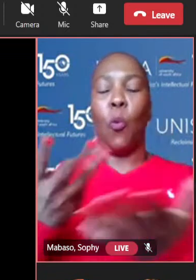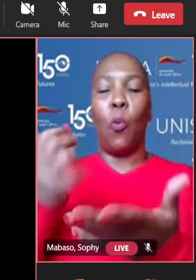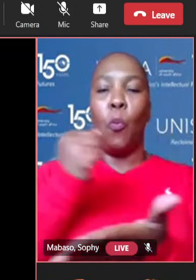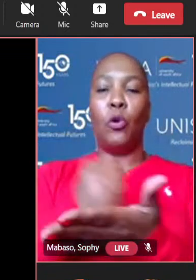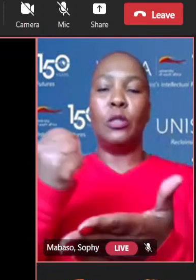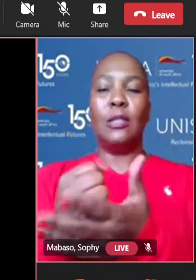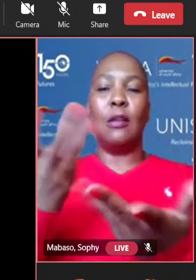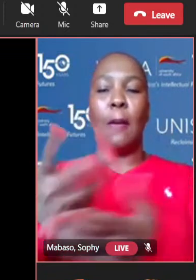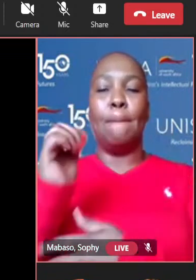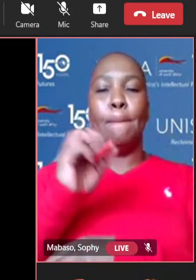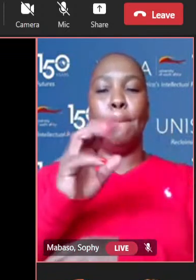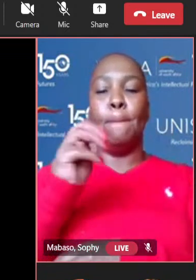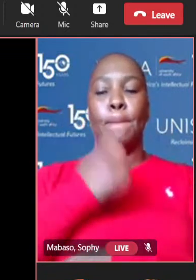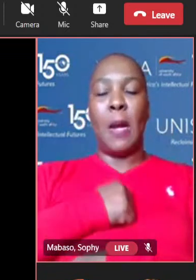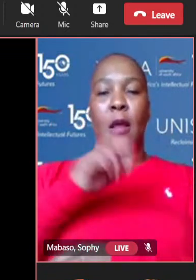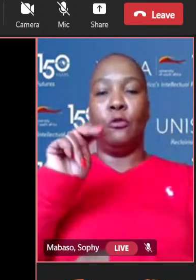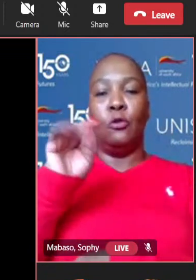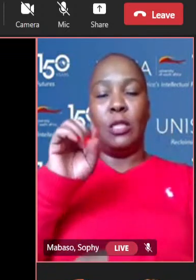on this